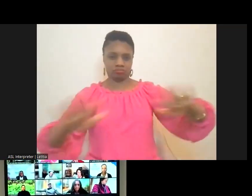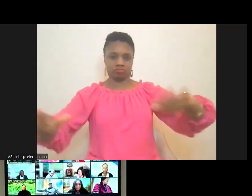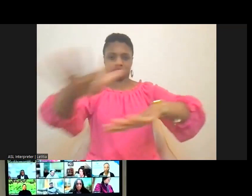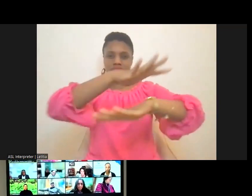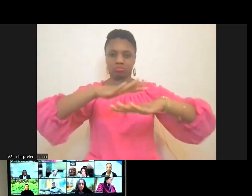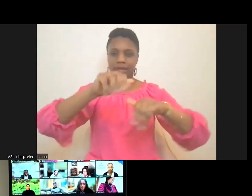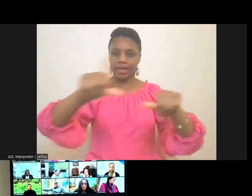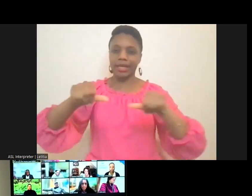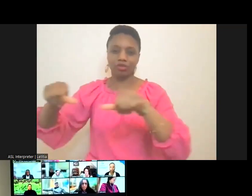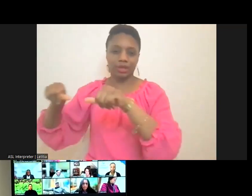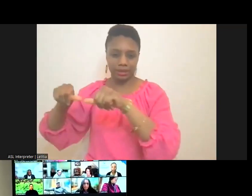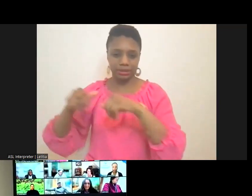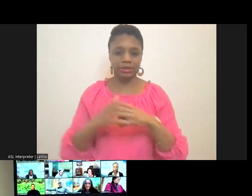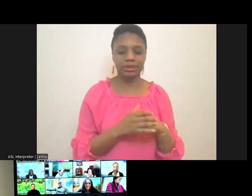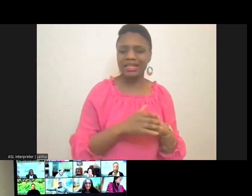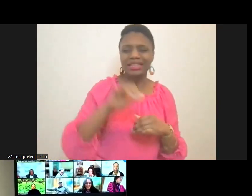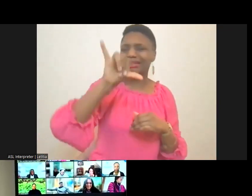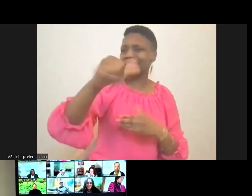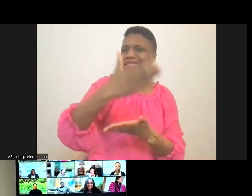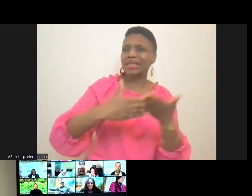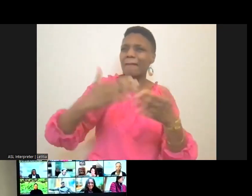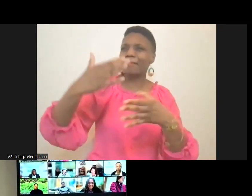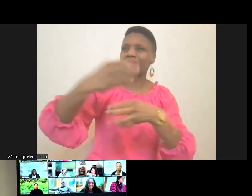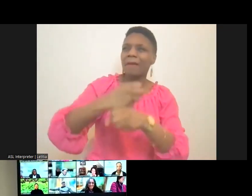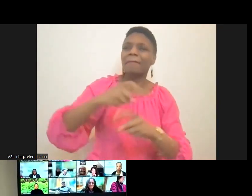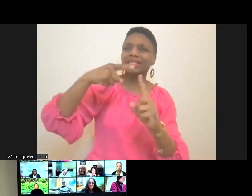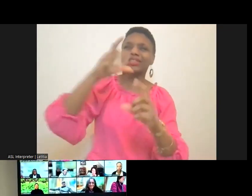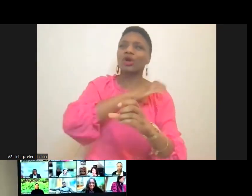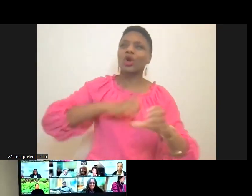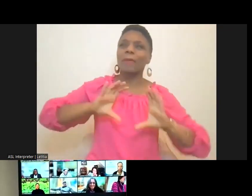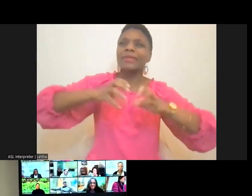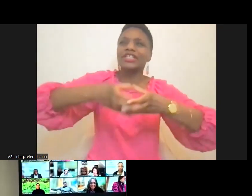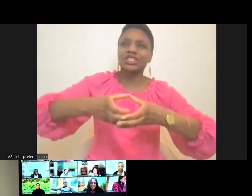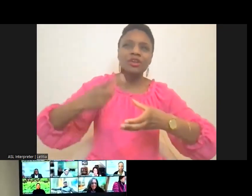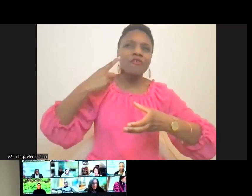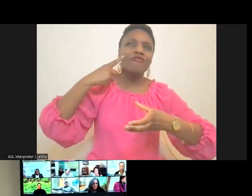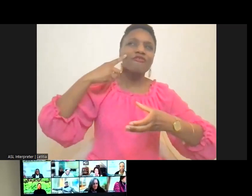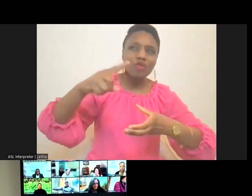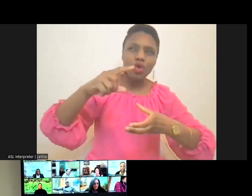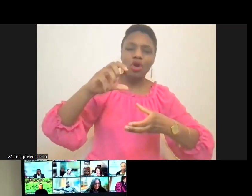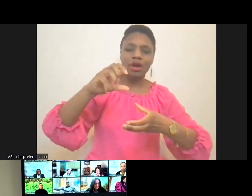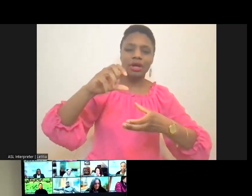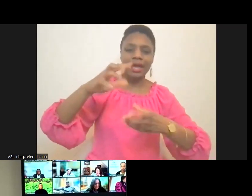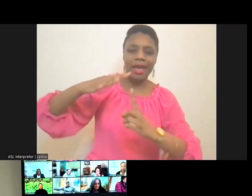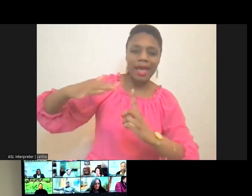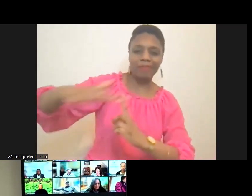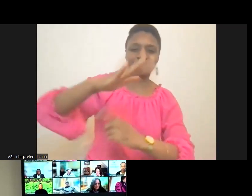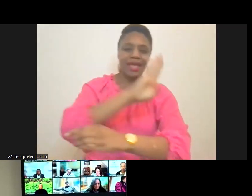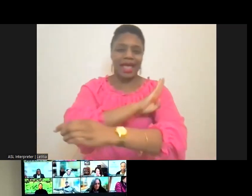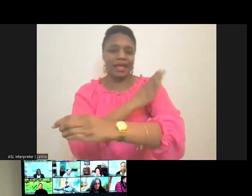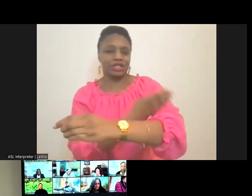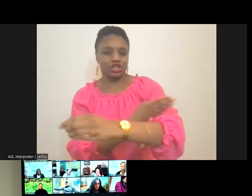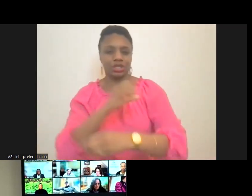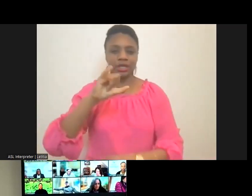It's a really long, it's an acronym, but it's really the Commission on Siting Reform or Siting of Energy Infrastructure,